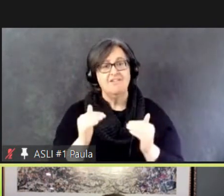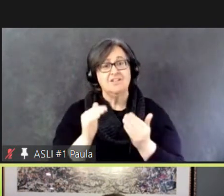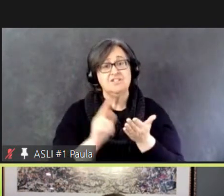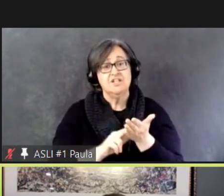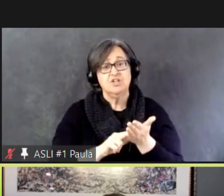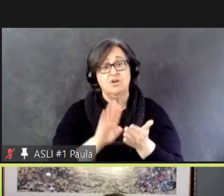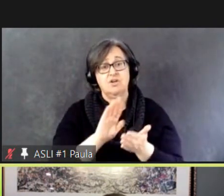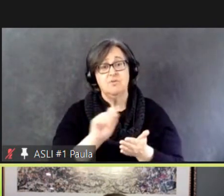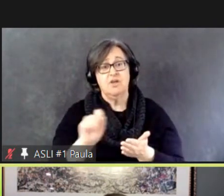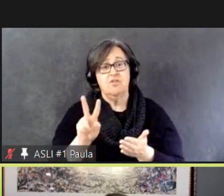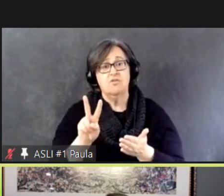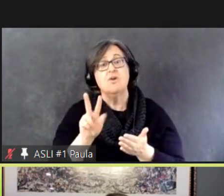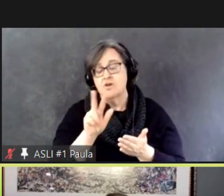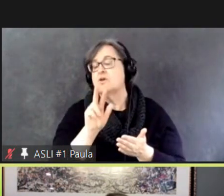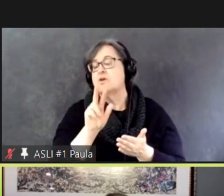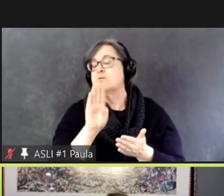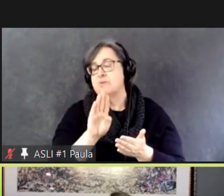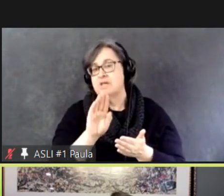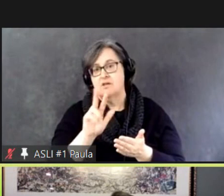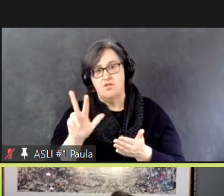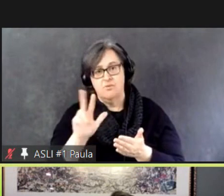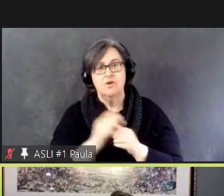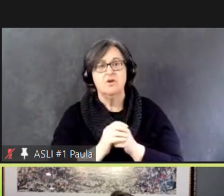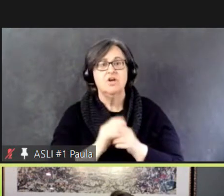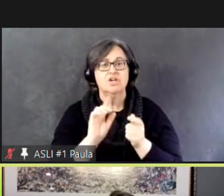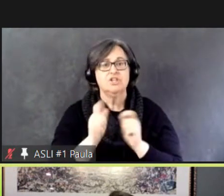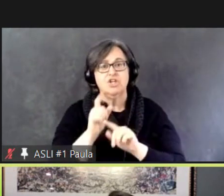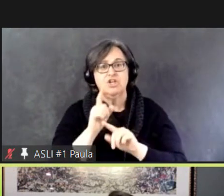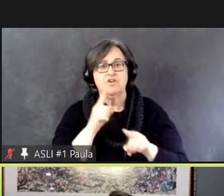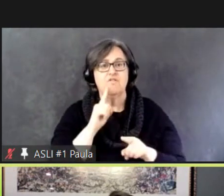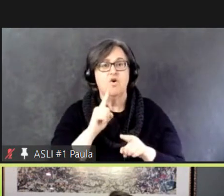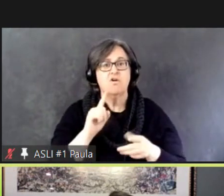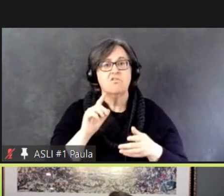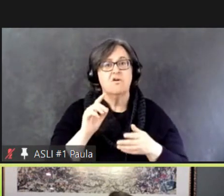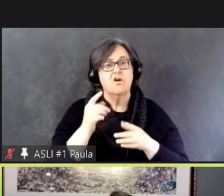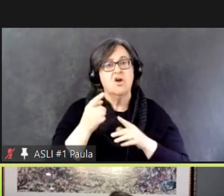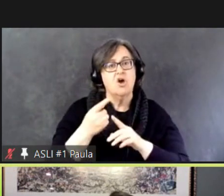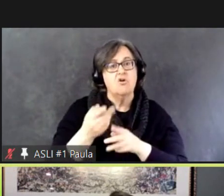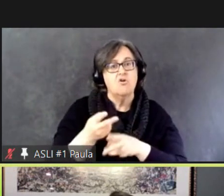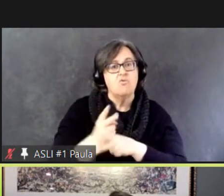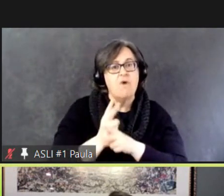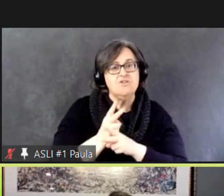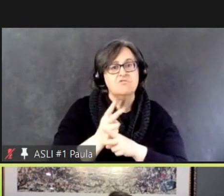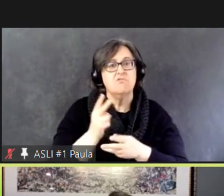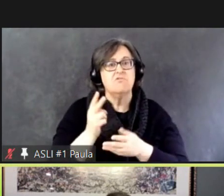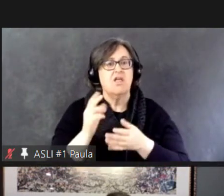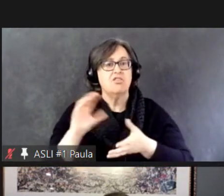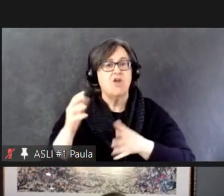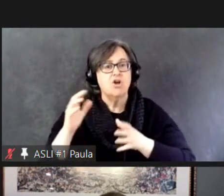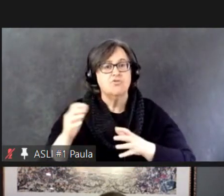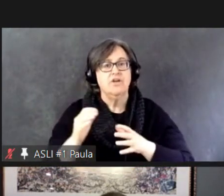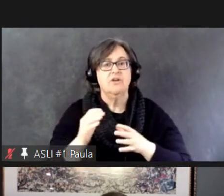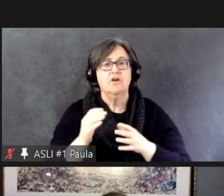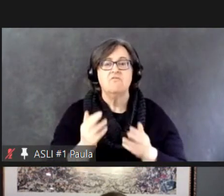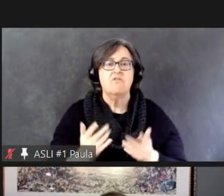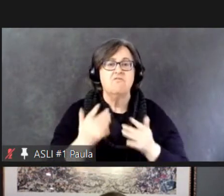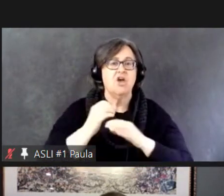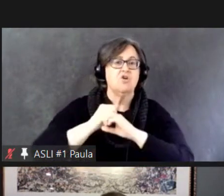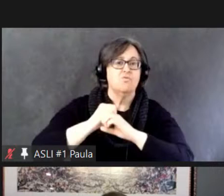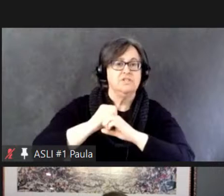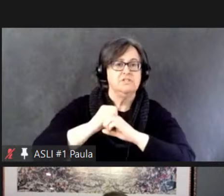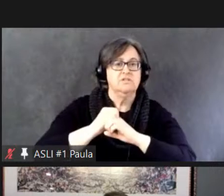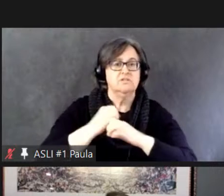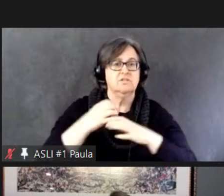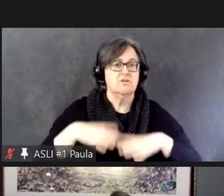a change order for the rental and laundering of flame-resistant work clothing contract. And I've got no questions. Director Barkley? No